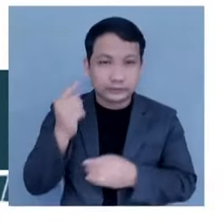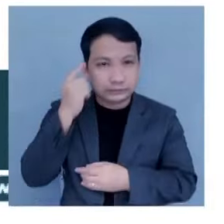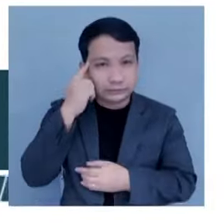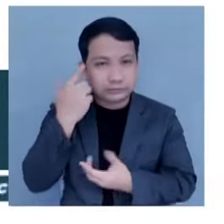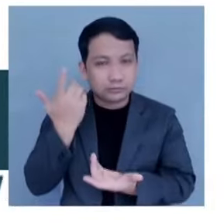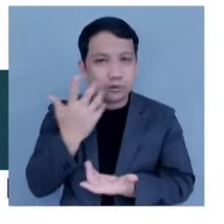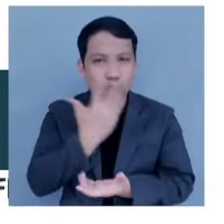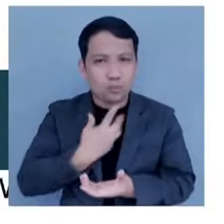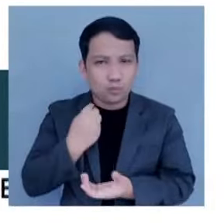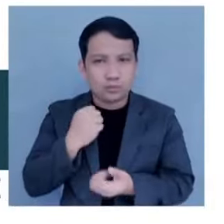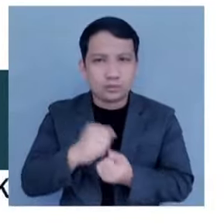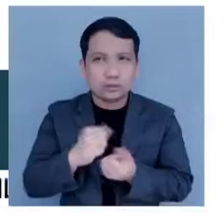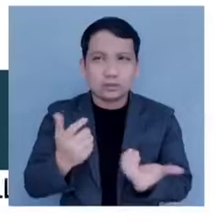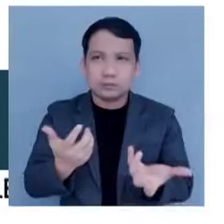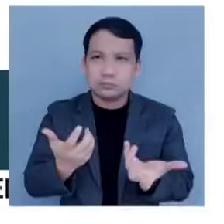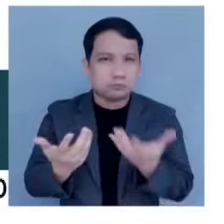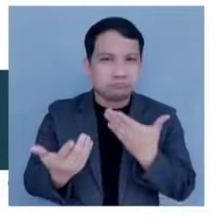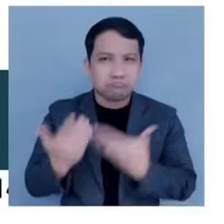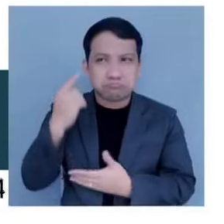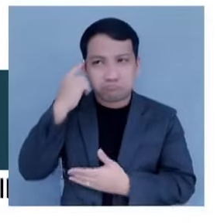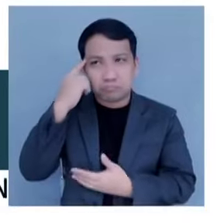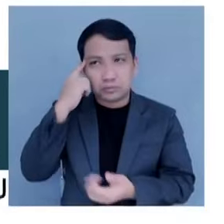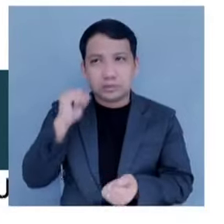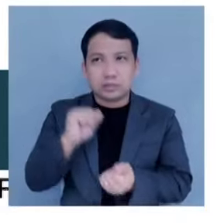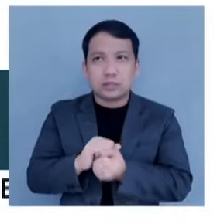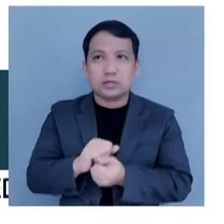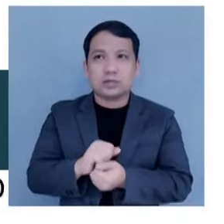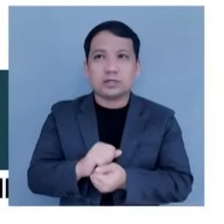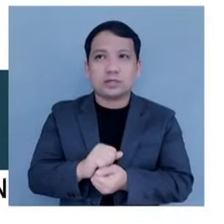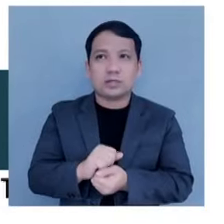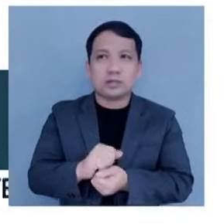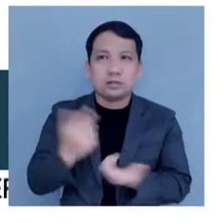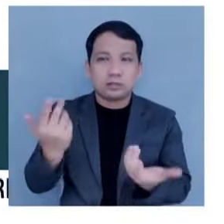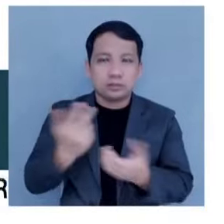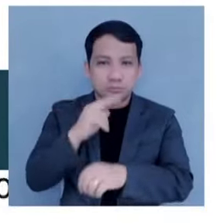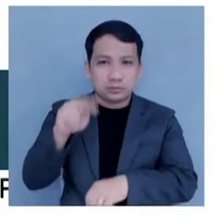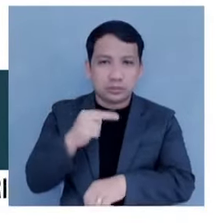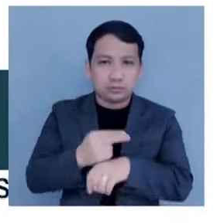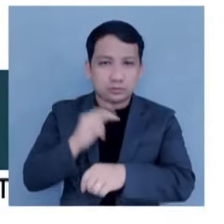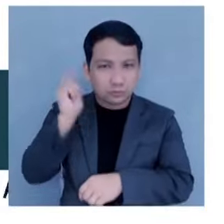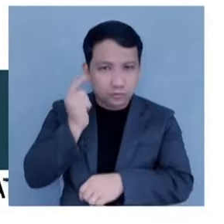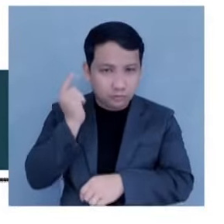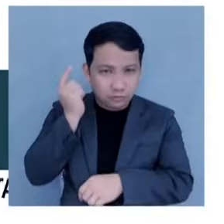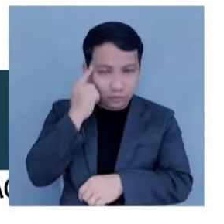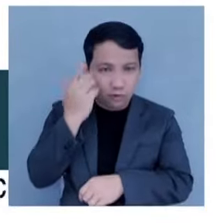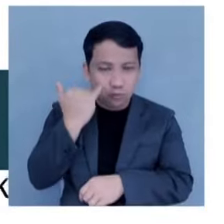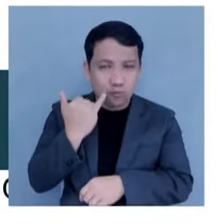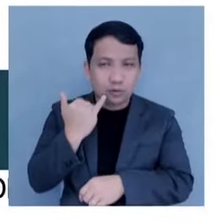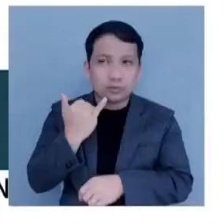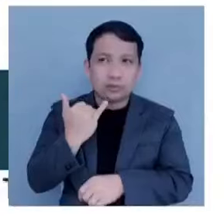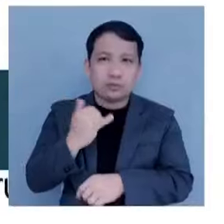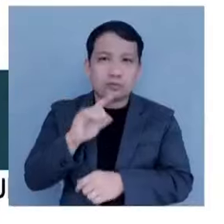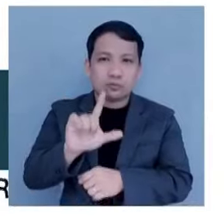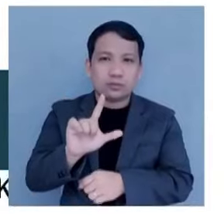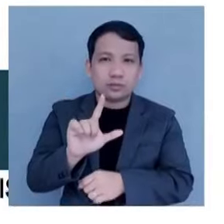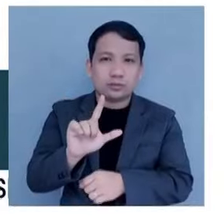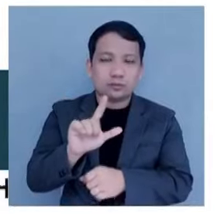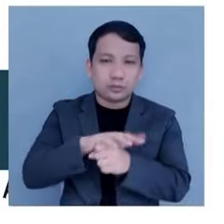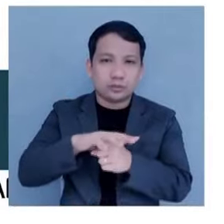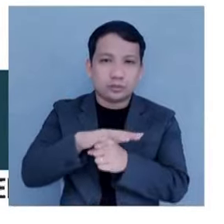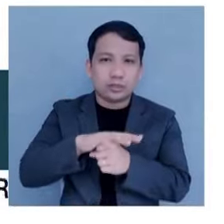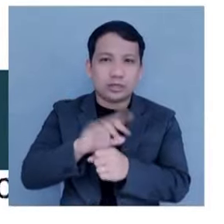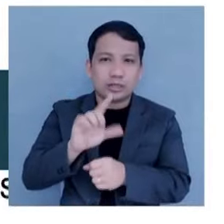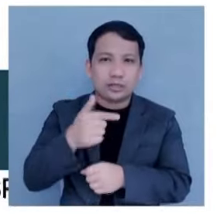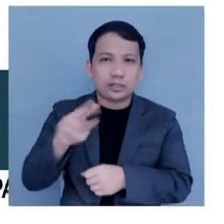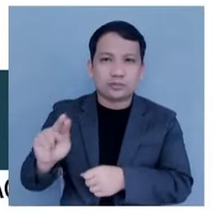say, or maybe thinking, where is the national government? Why are there local civic groups still